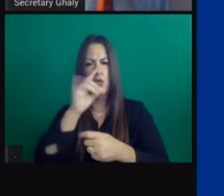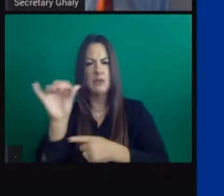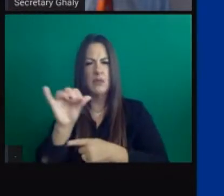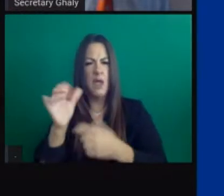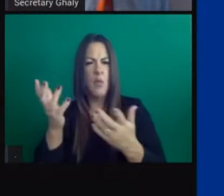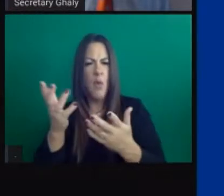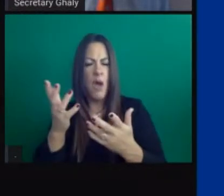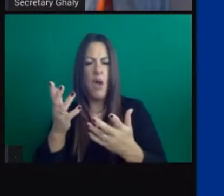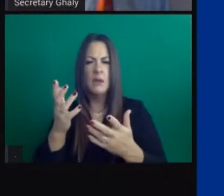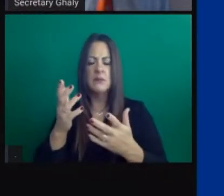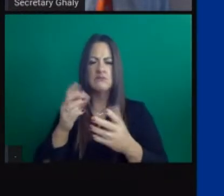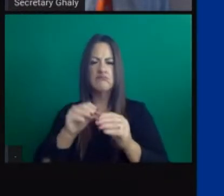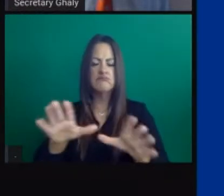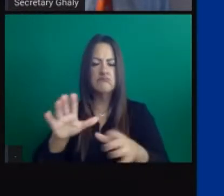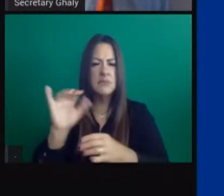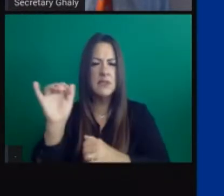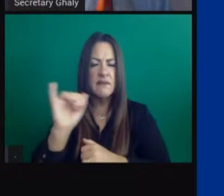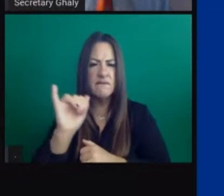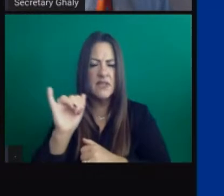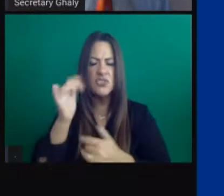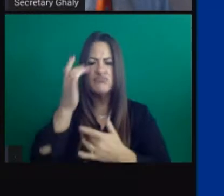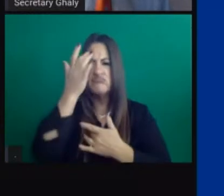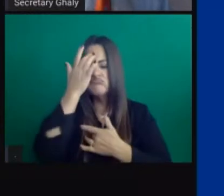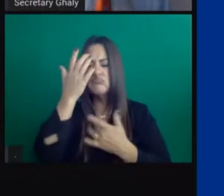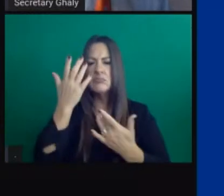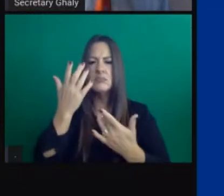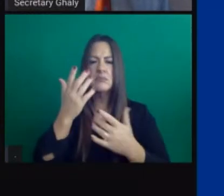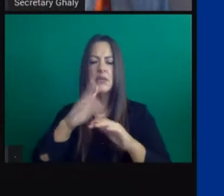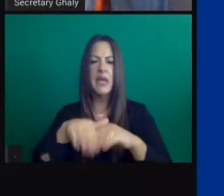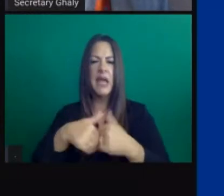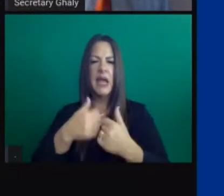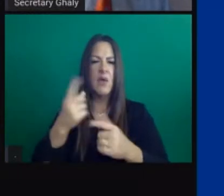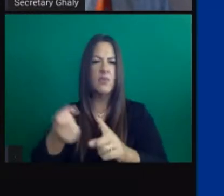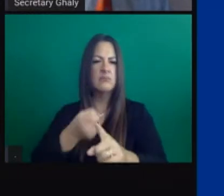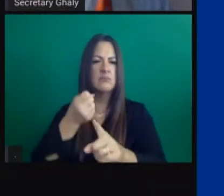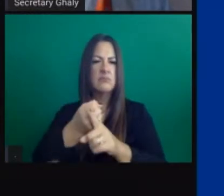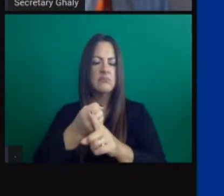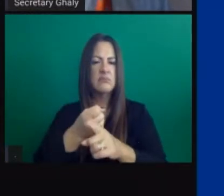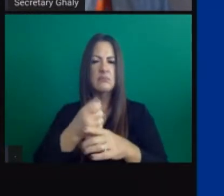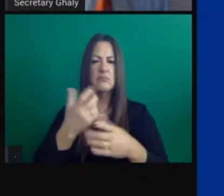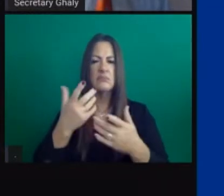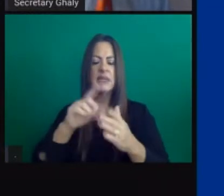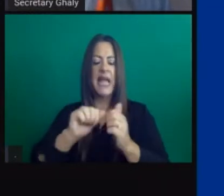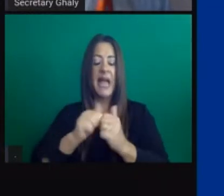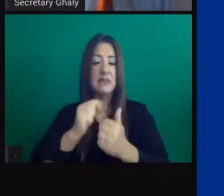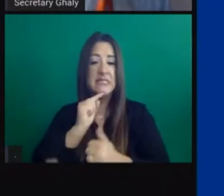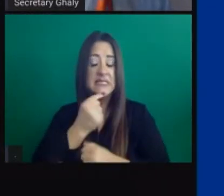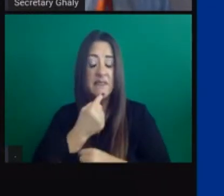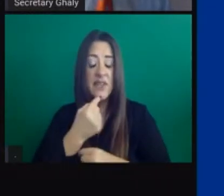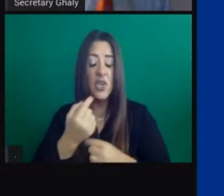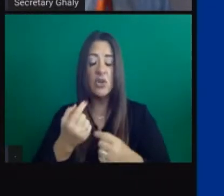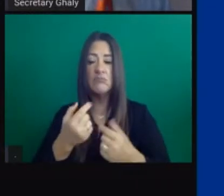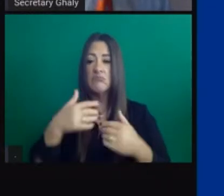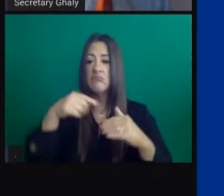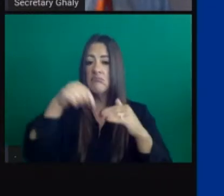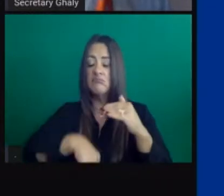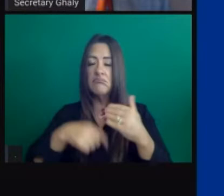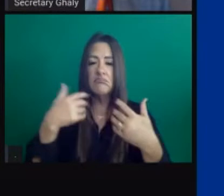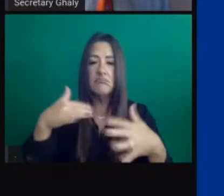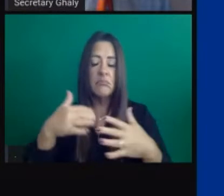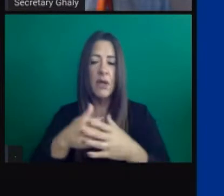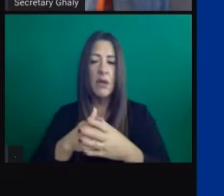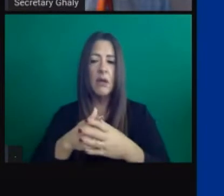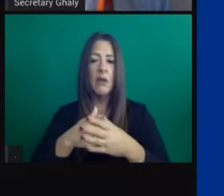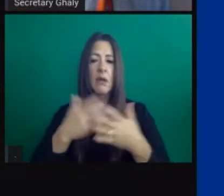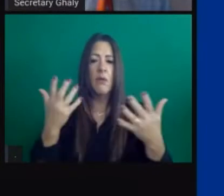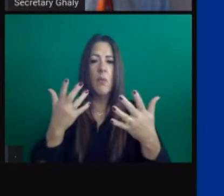terms of infectiousness and impact on things like virulence, how severe the disease is, and if there's any implications